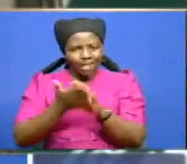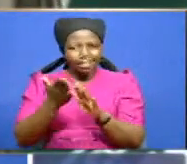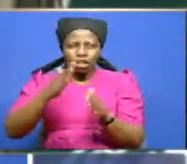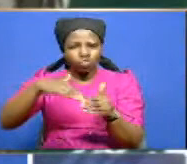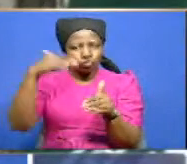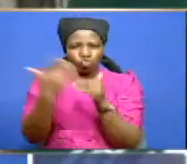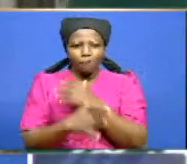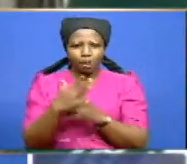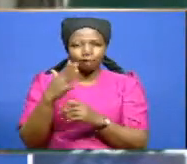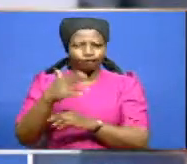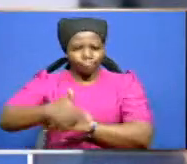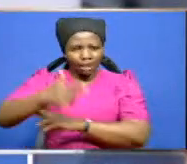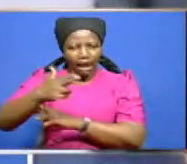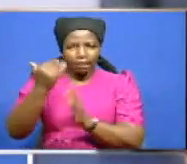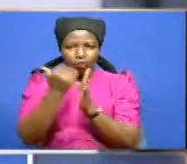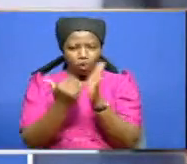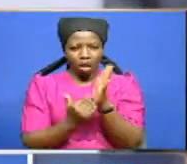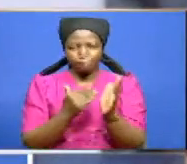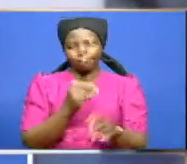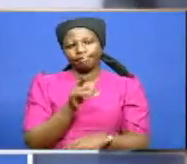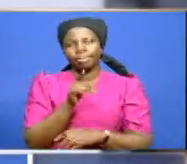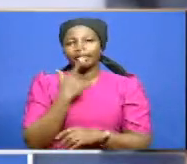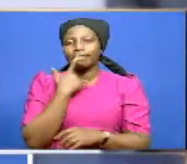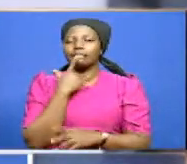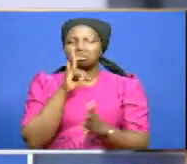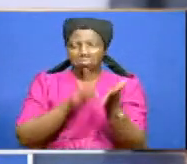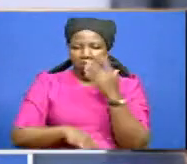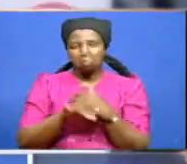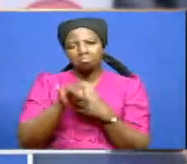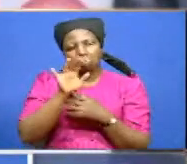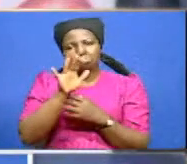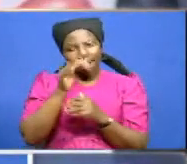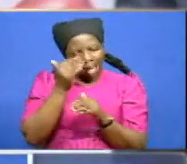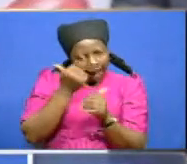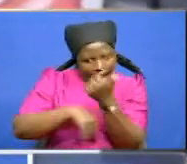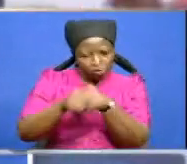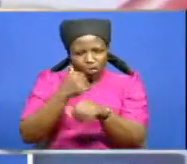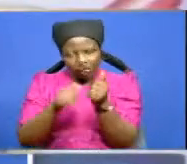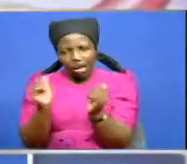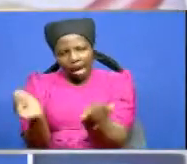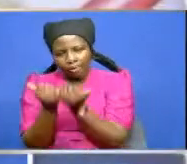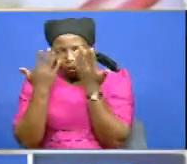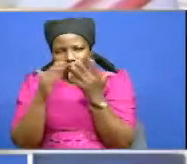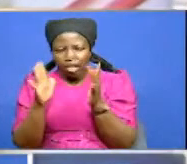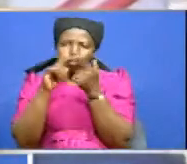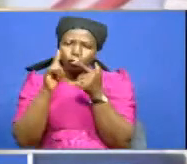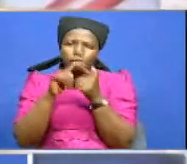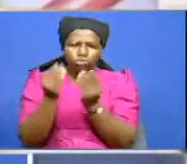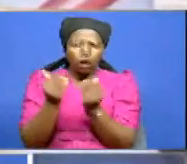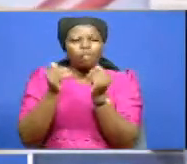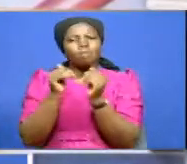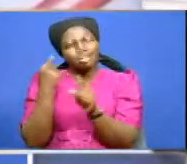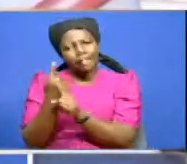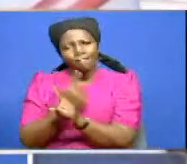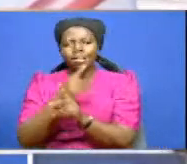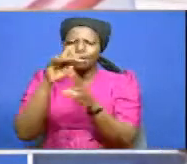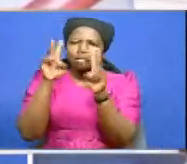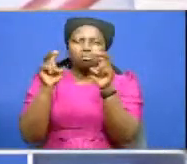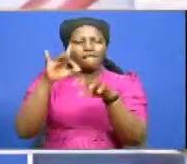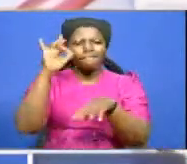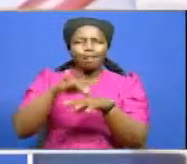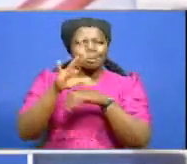the guns initiative. Barmaki said despite efforts to address a variety of issues affecting the continent,